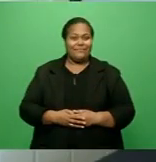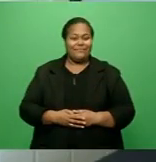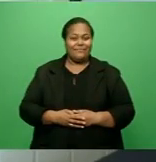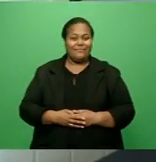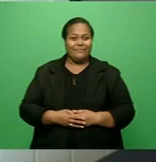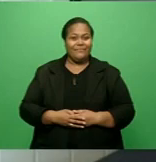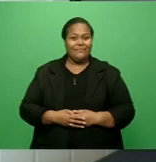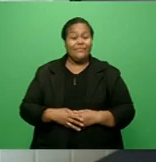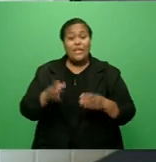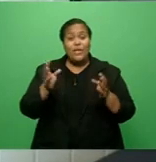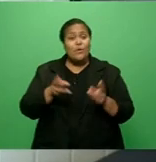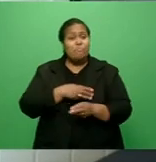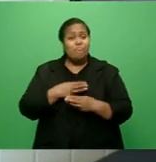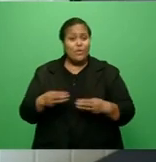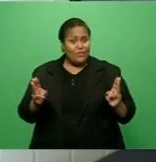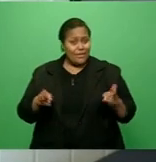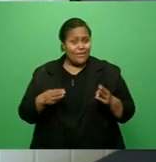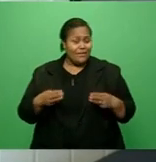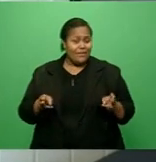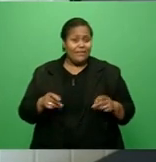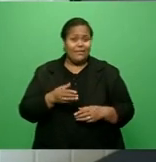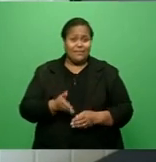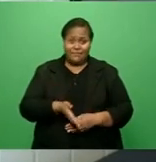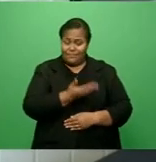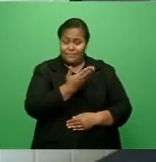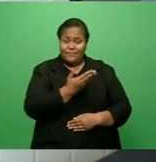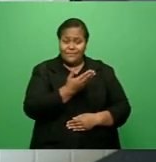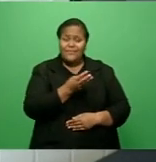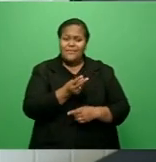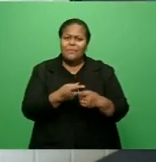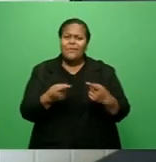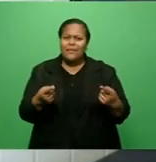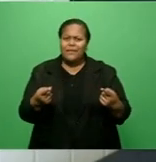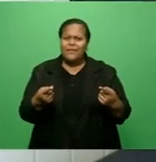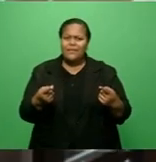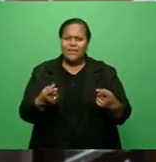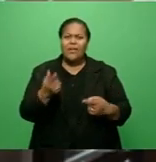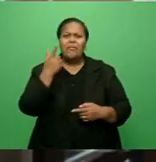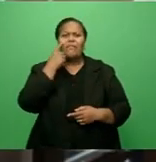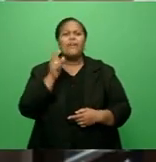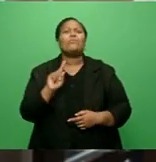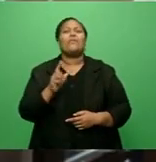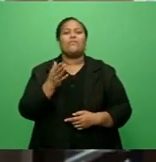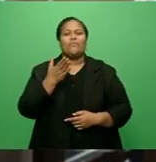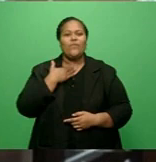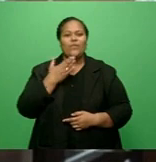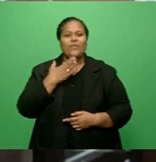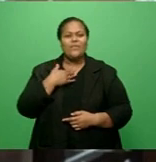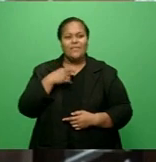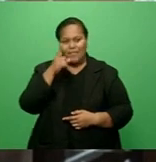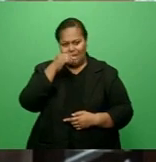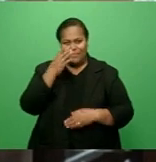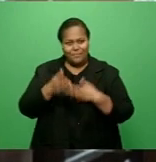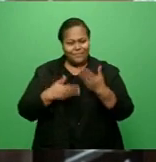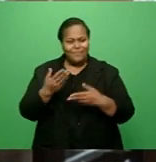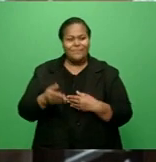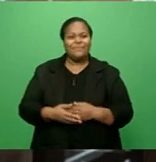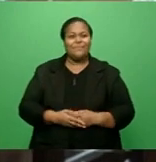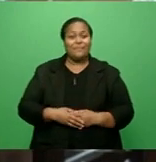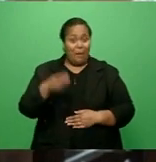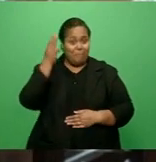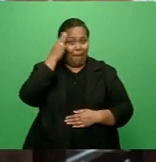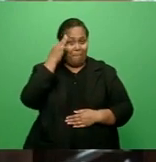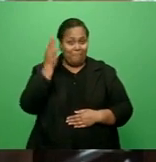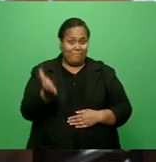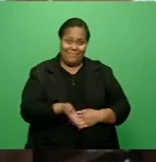and music is something that is where I found my voice. He's my only son, and I